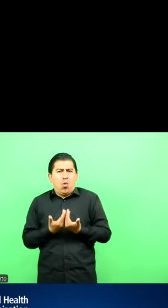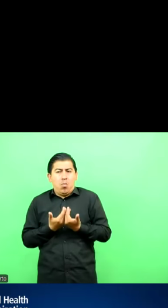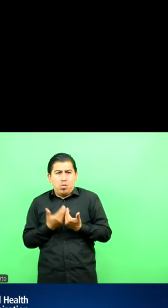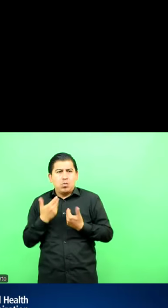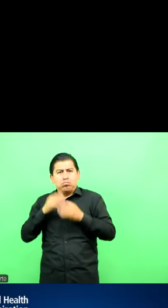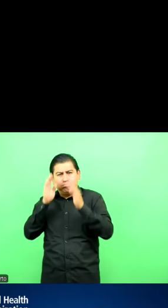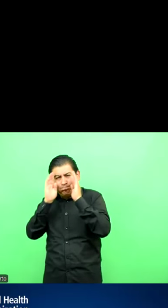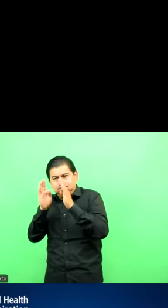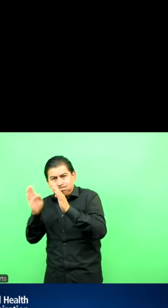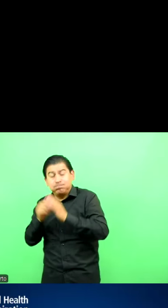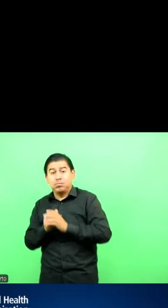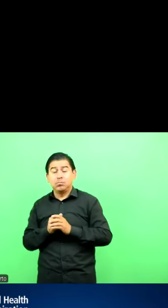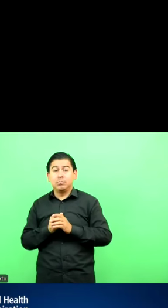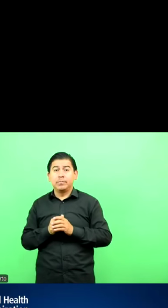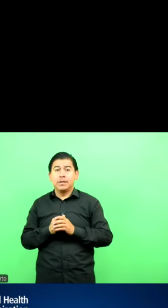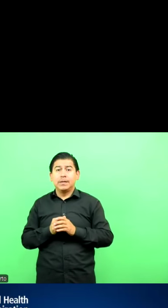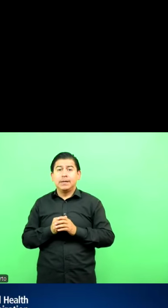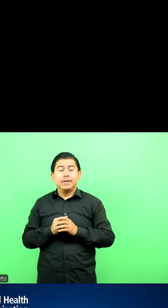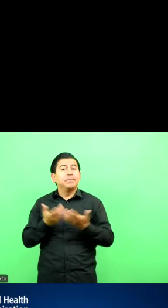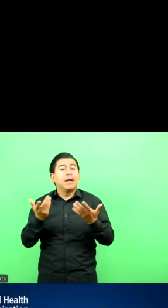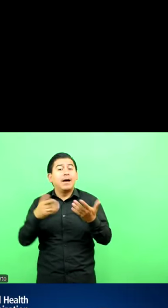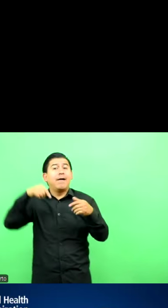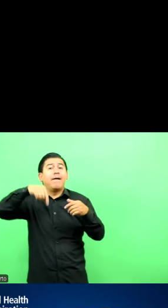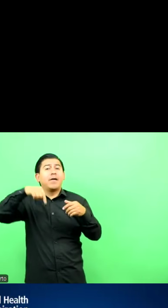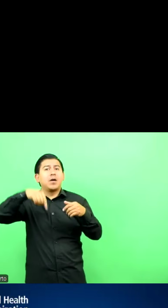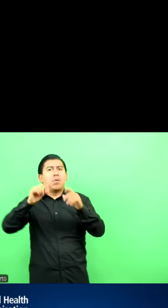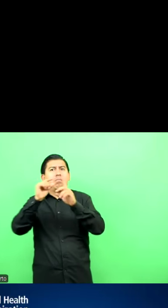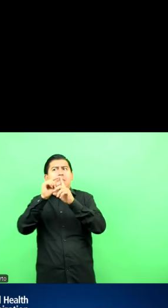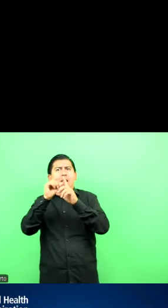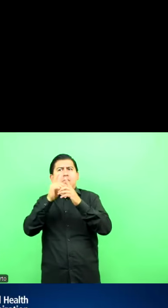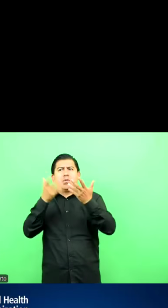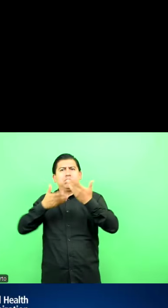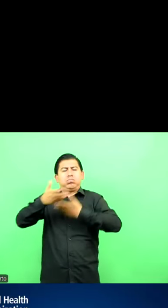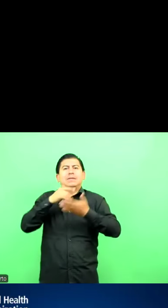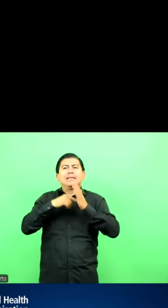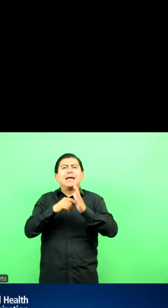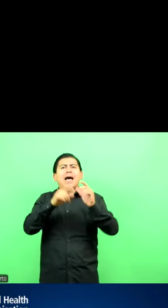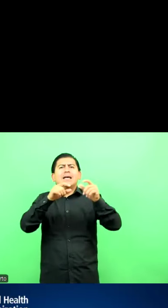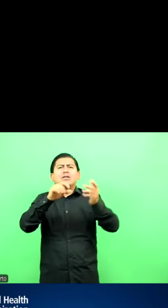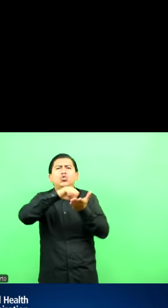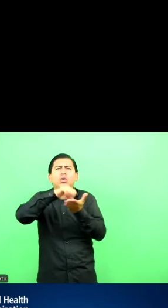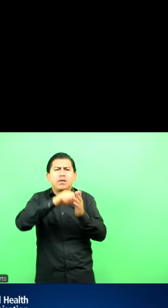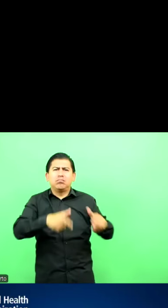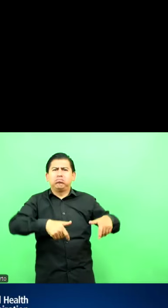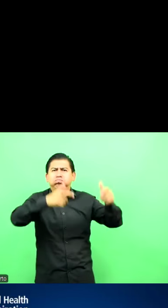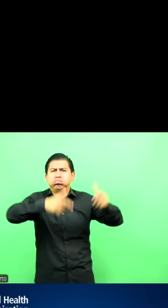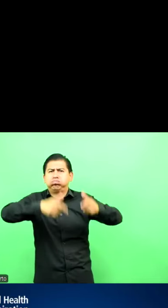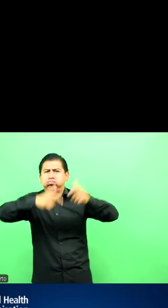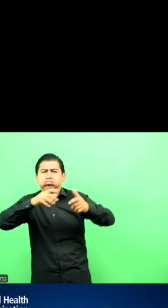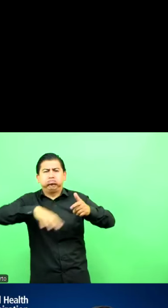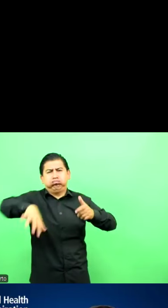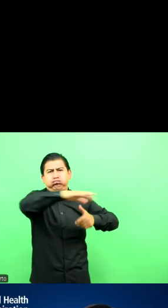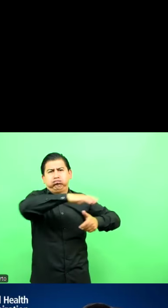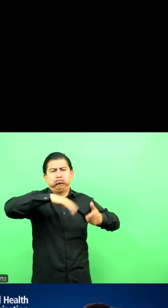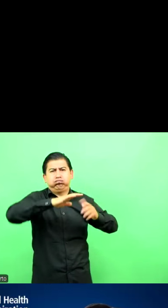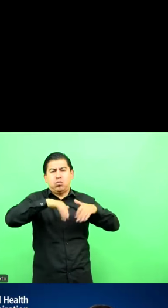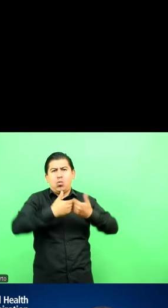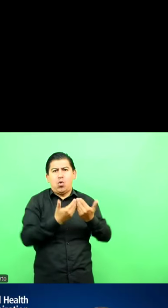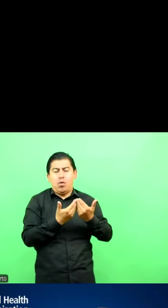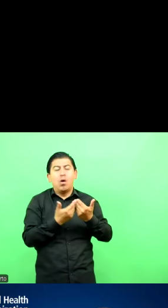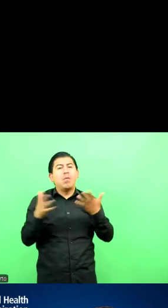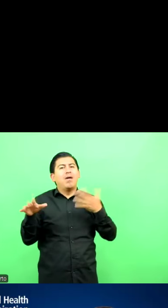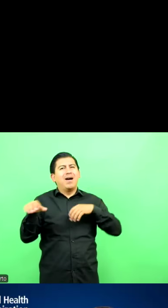communications in the disaster risk management spectrum to highlight all the